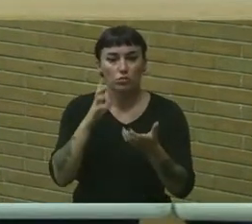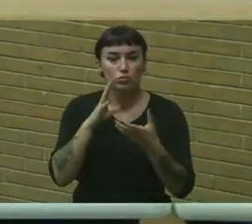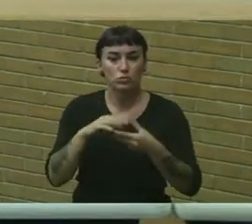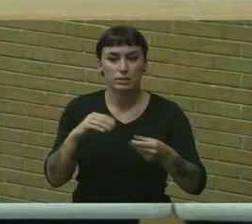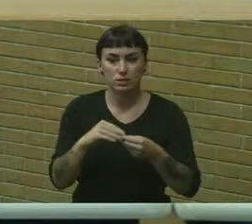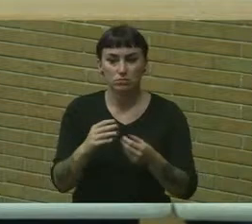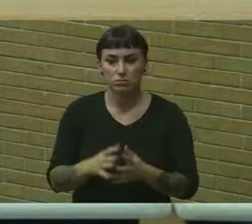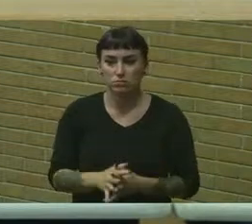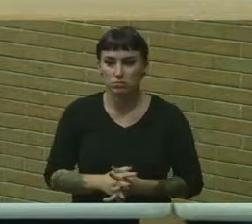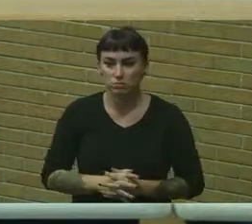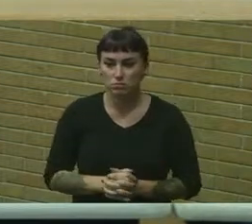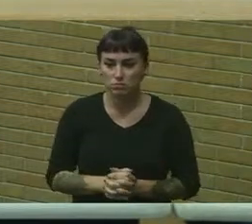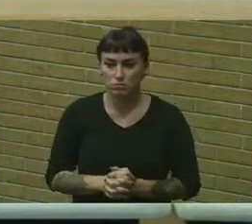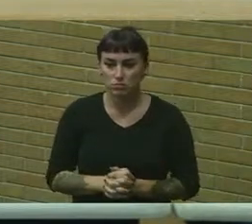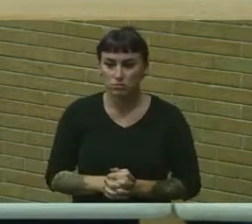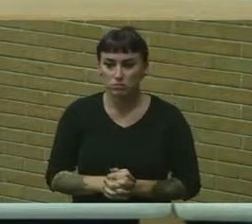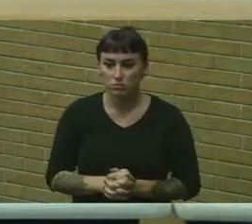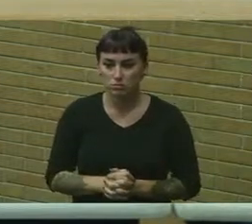speak?